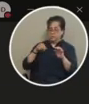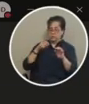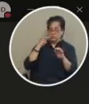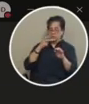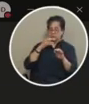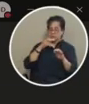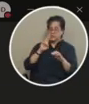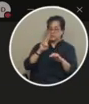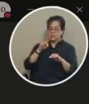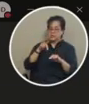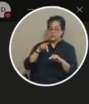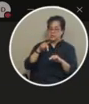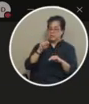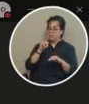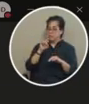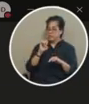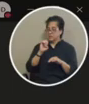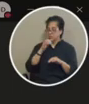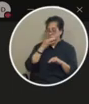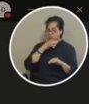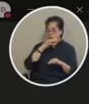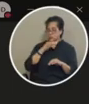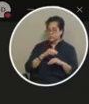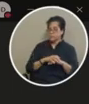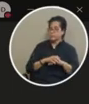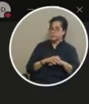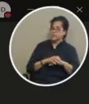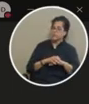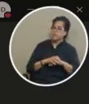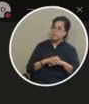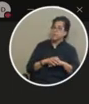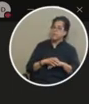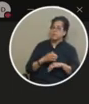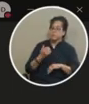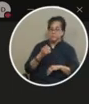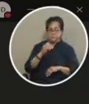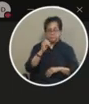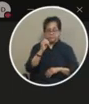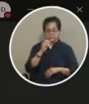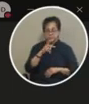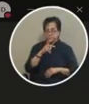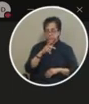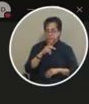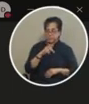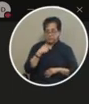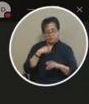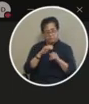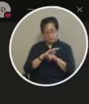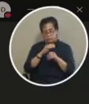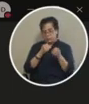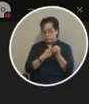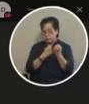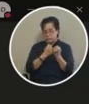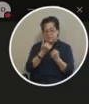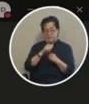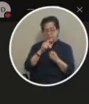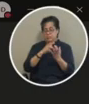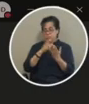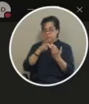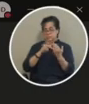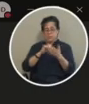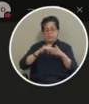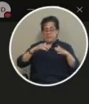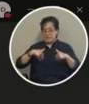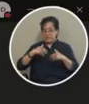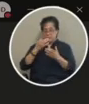updates regularly to Council as we make these decisions moving forward. Well, yeah, and I would fully support that. I think any project that has not